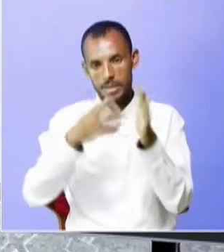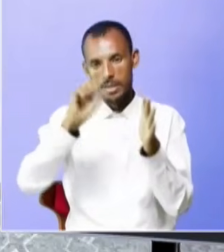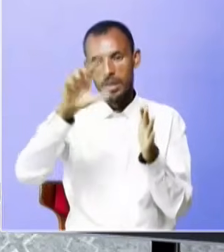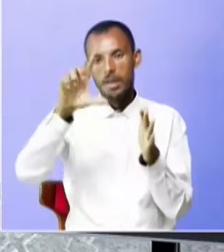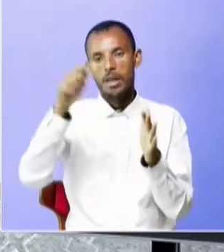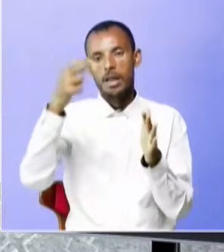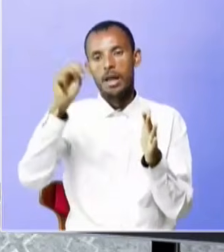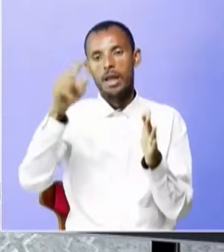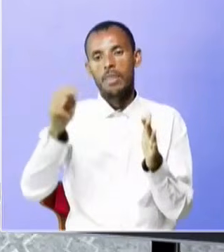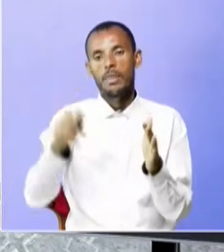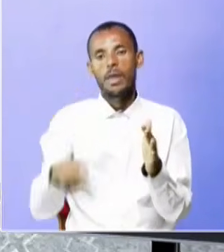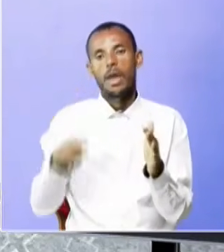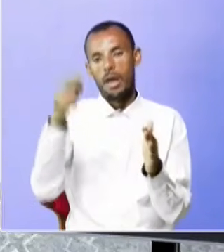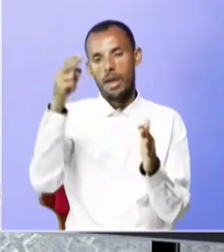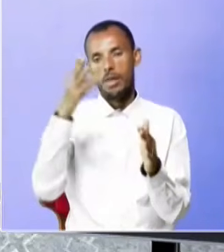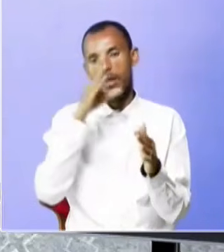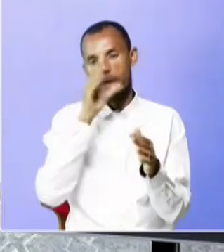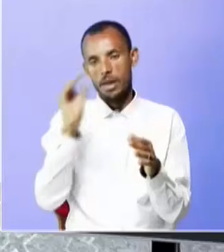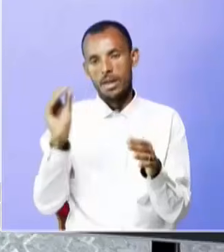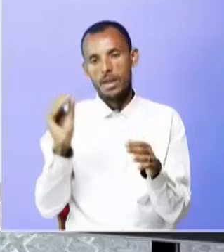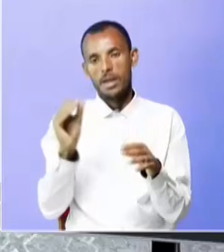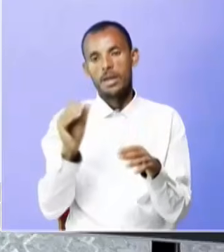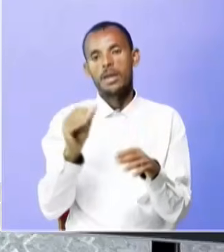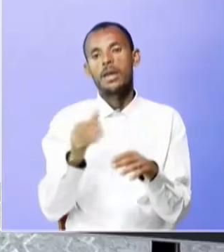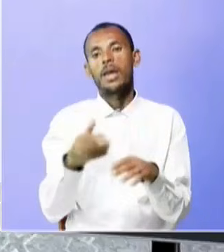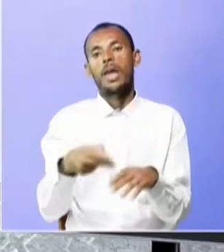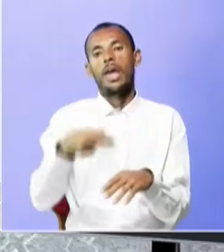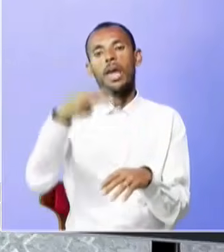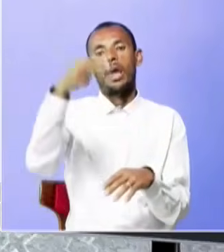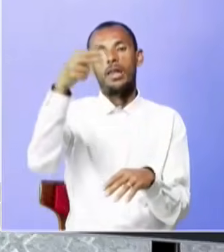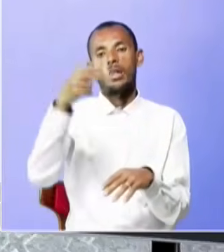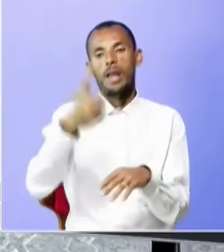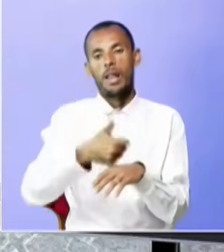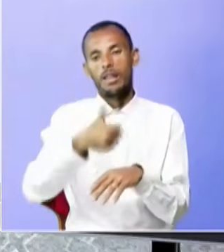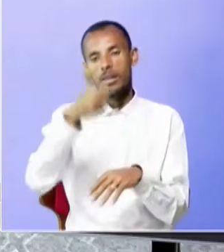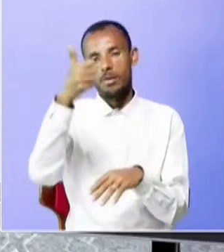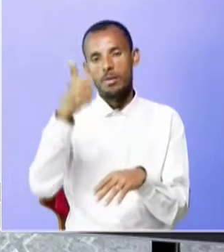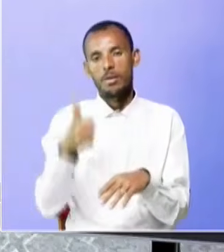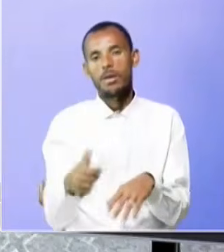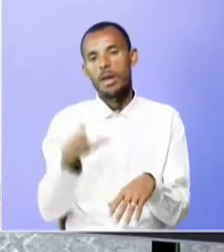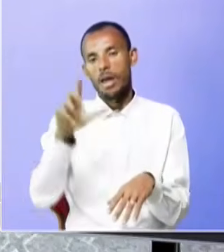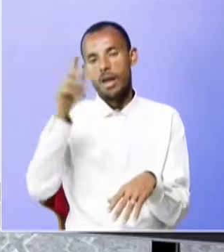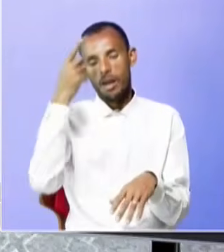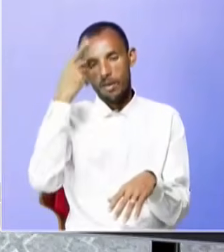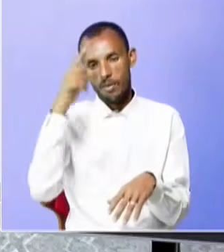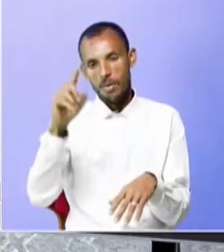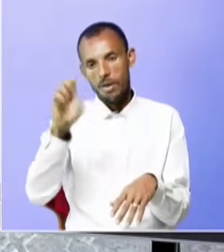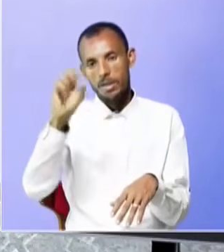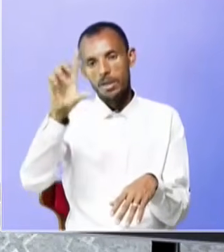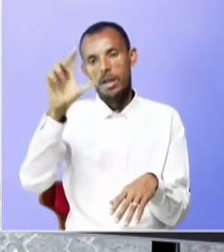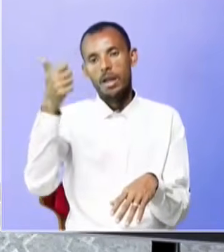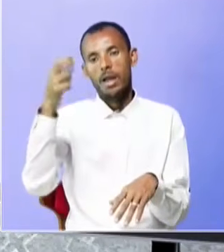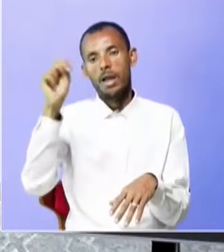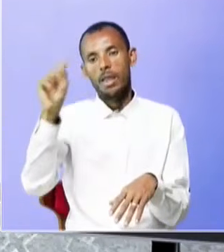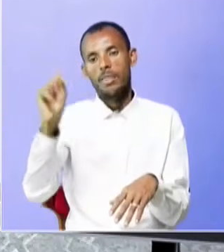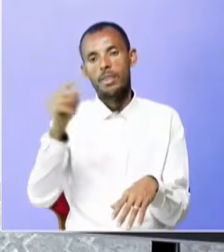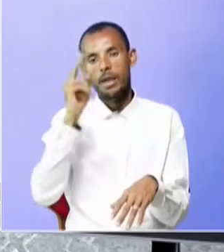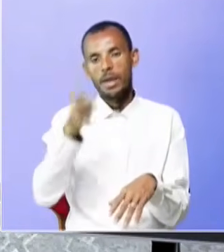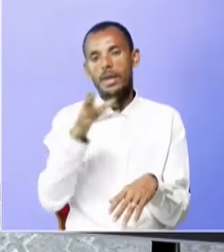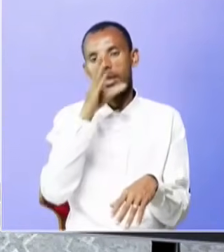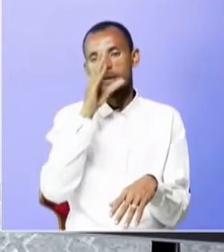height and the height of a pyramid by using the notation L for slant height and H